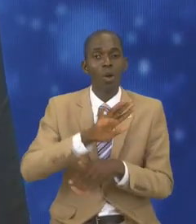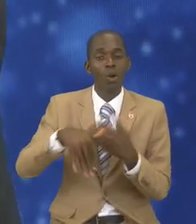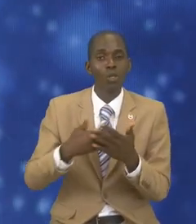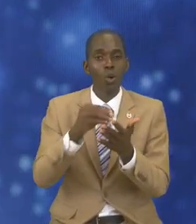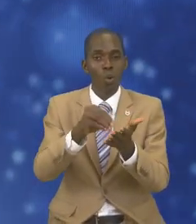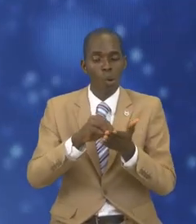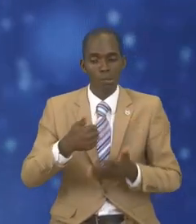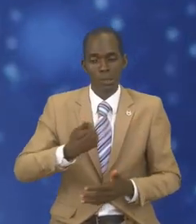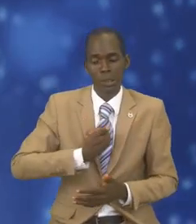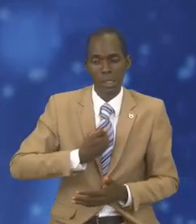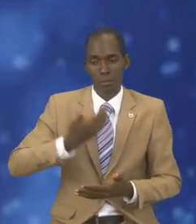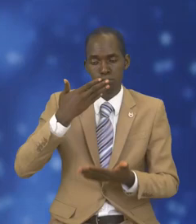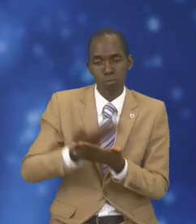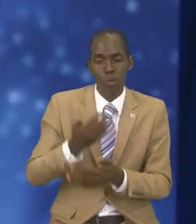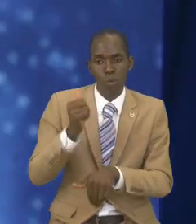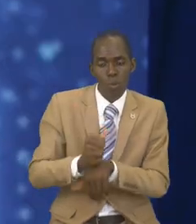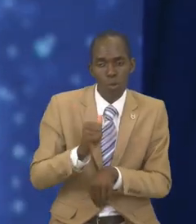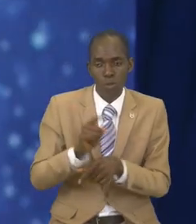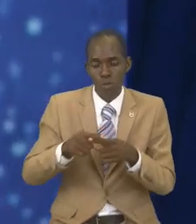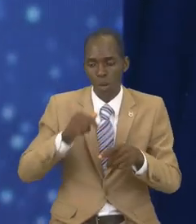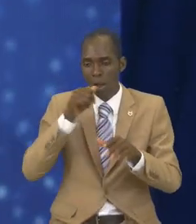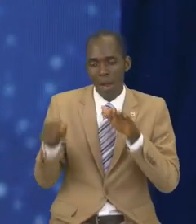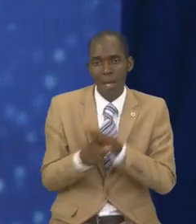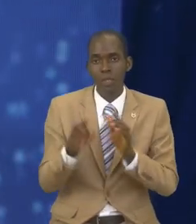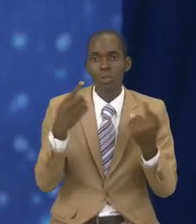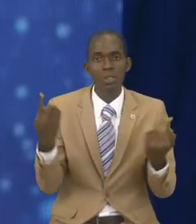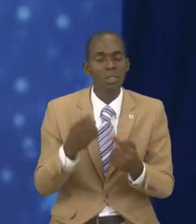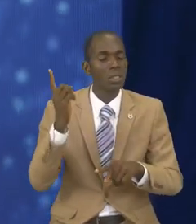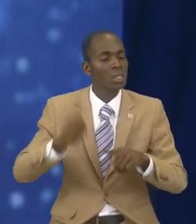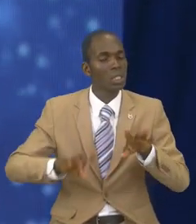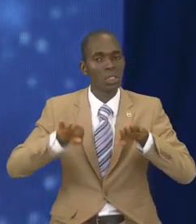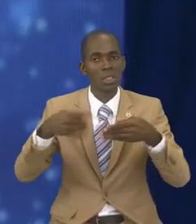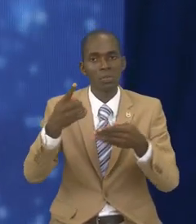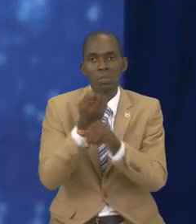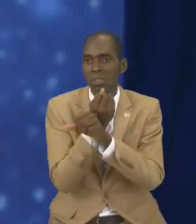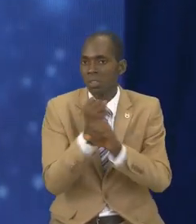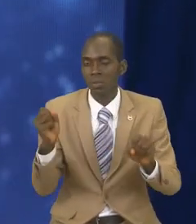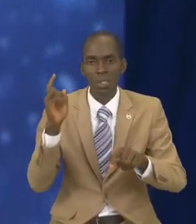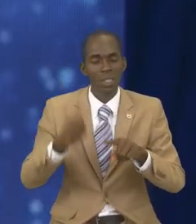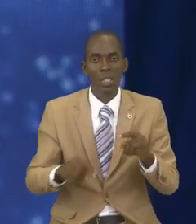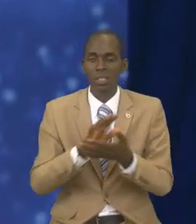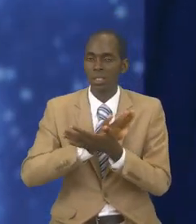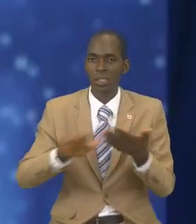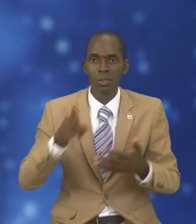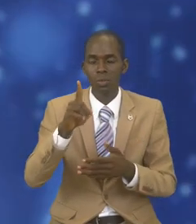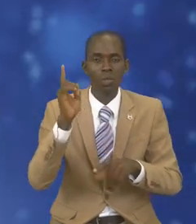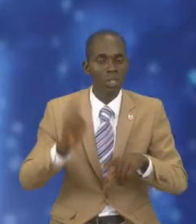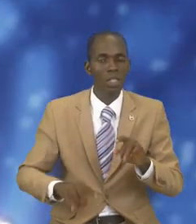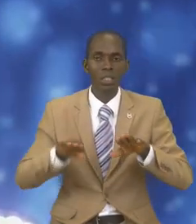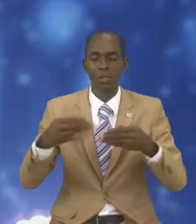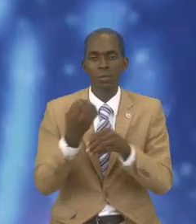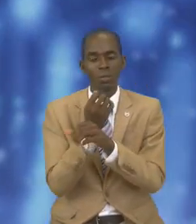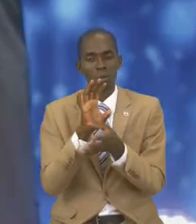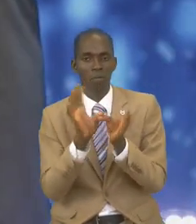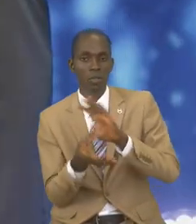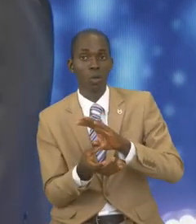cover up, all that will not grant you salvation, restoration, regeneration. All that will not grant you conversion. But